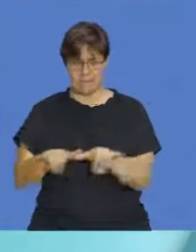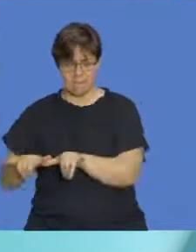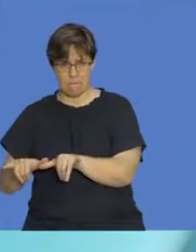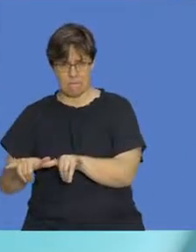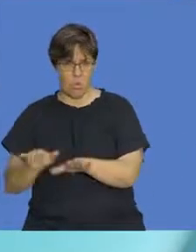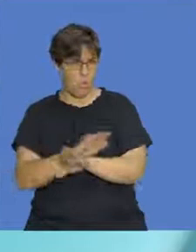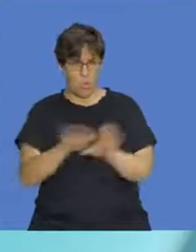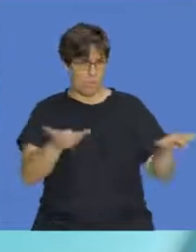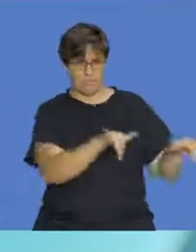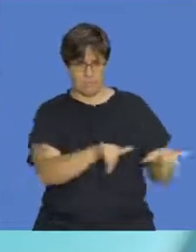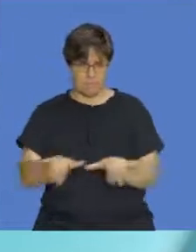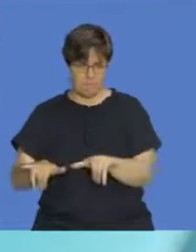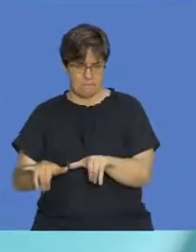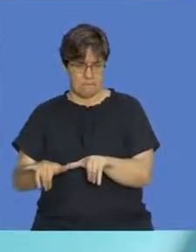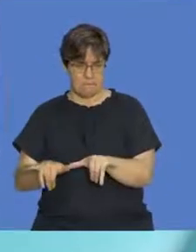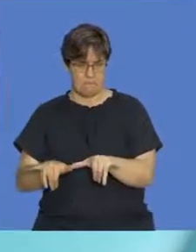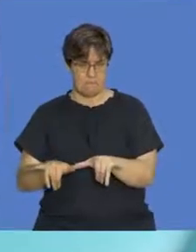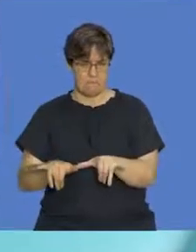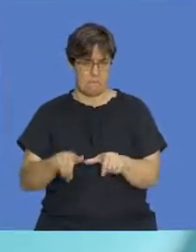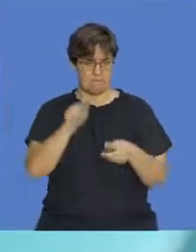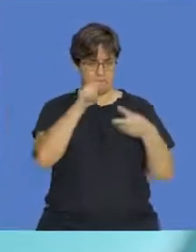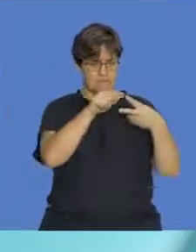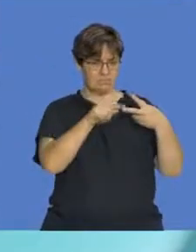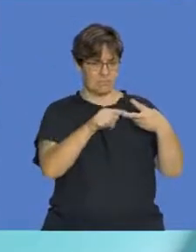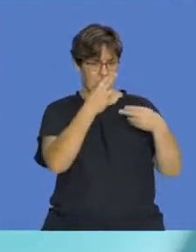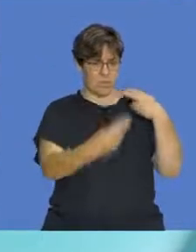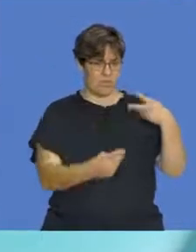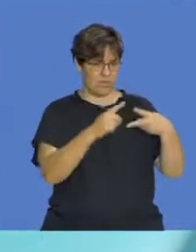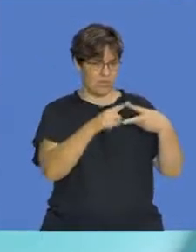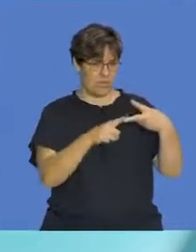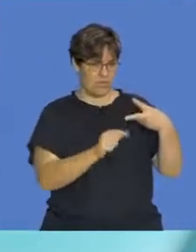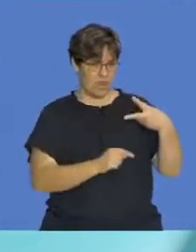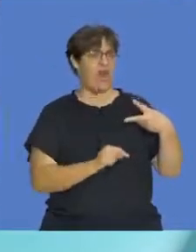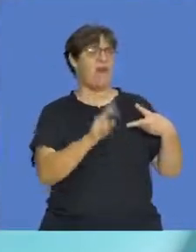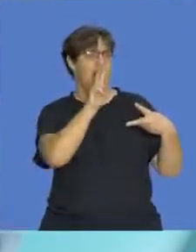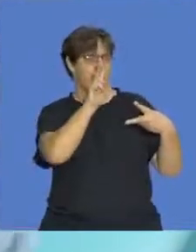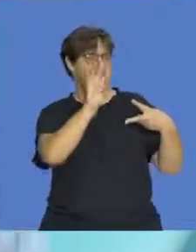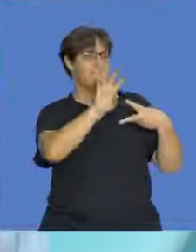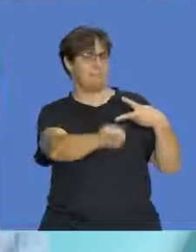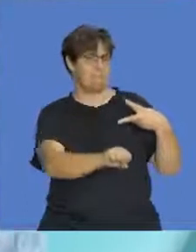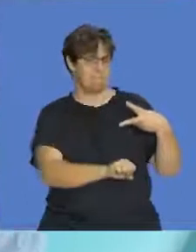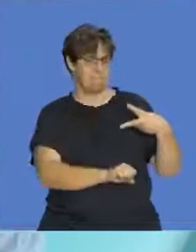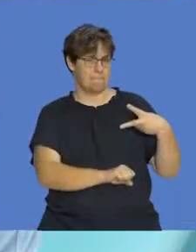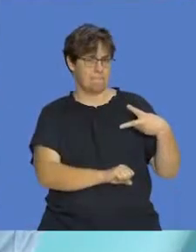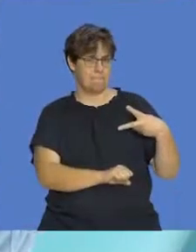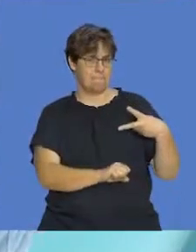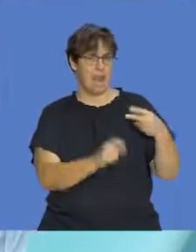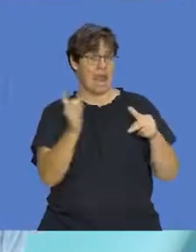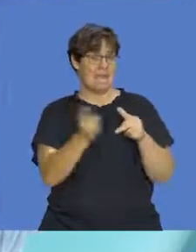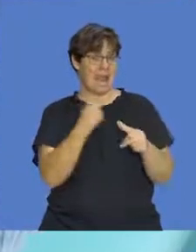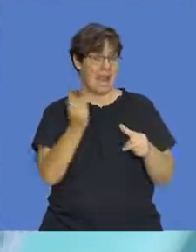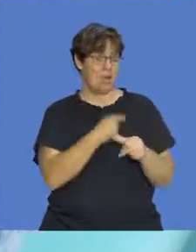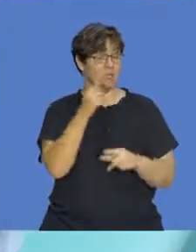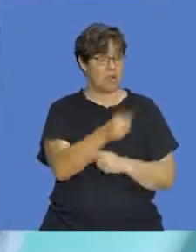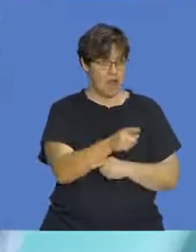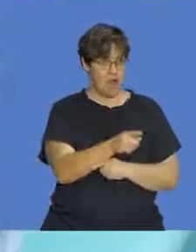not common to both of those 2 groupings? I think you can see, just by doing the counting,